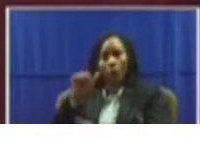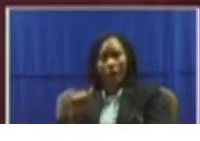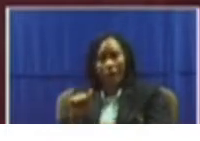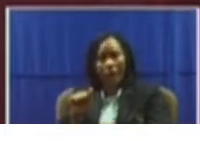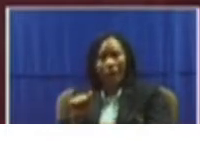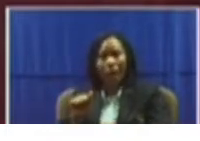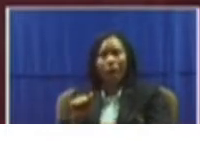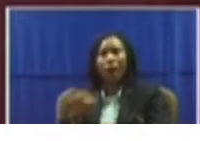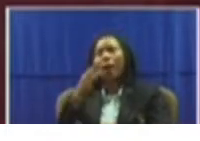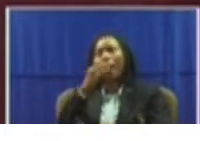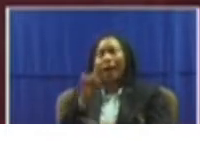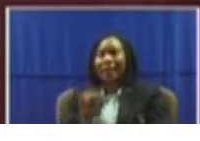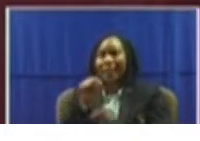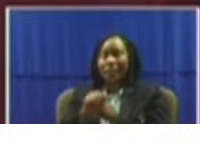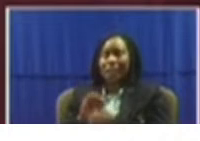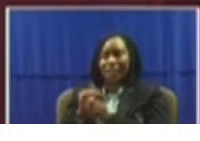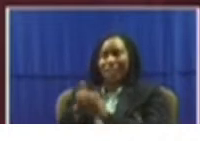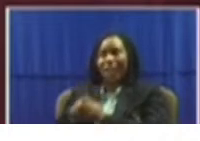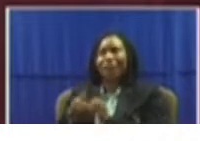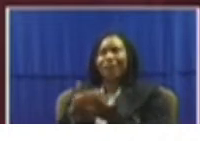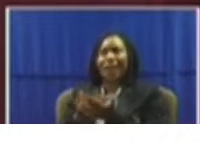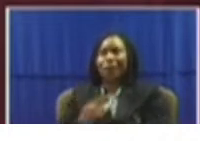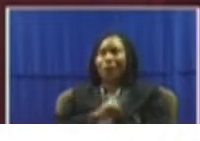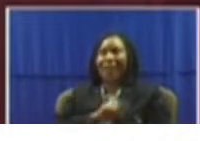he's their golden boy.